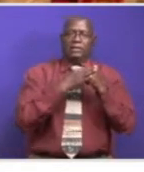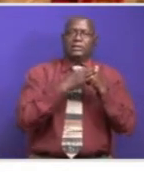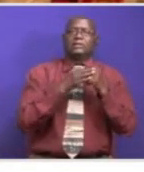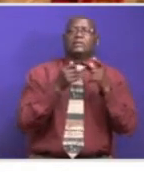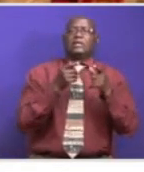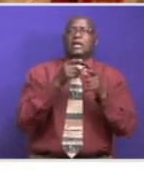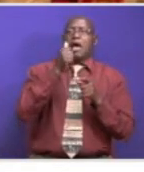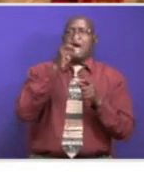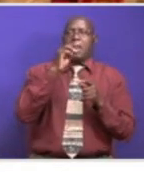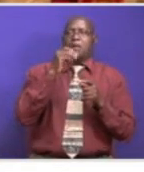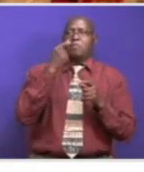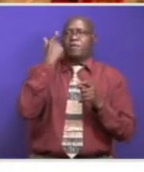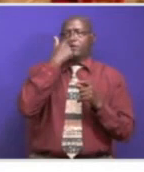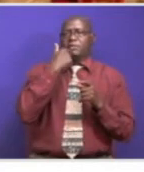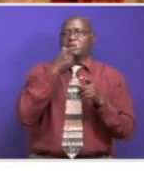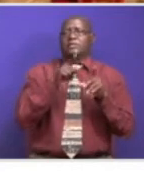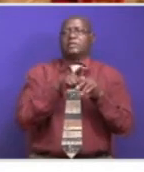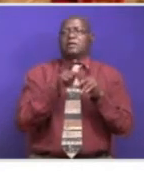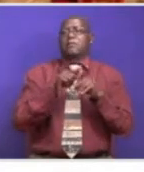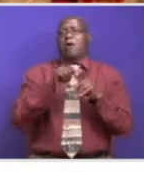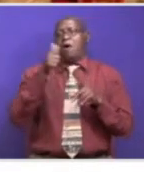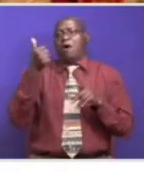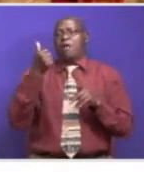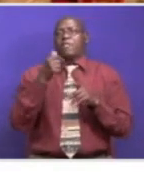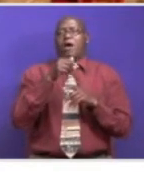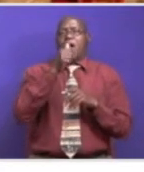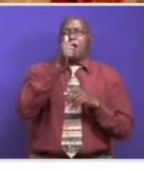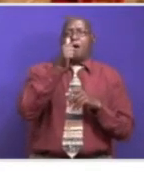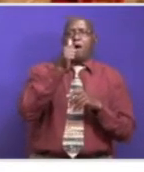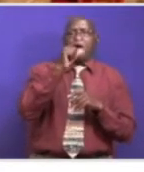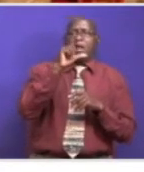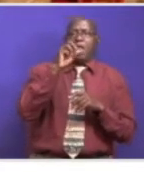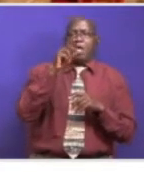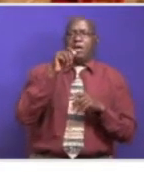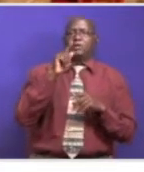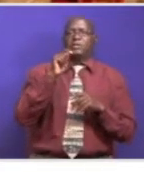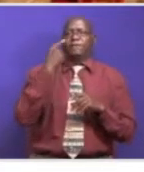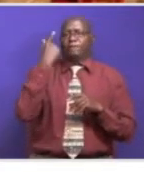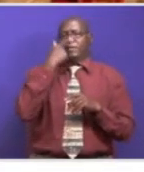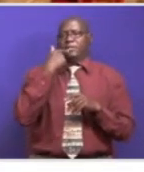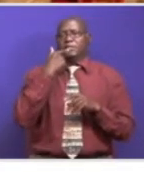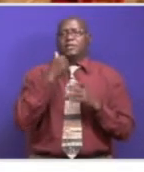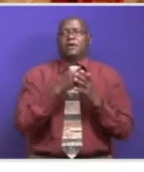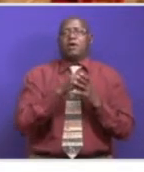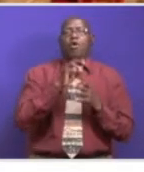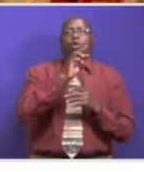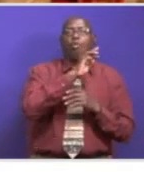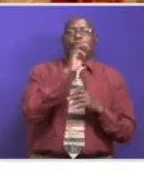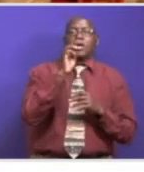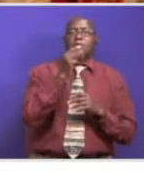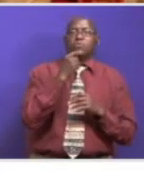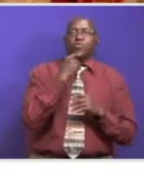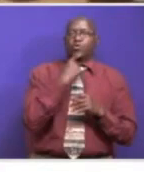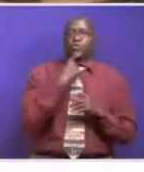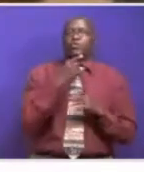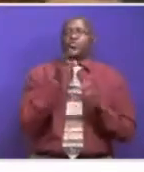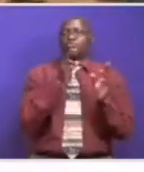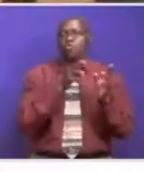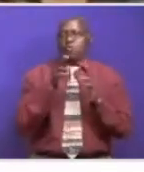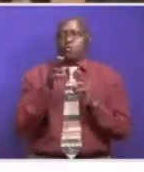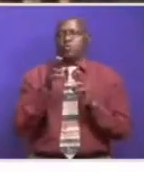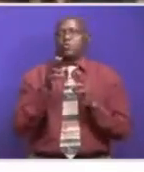phase, while 11 are in the alert drought phase. The rest, West Pokot and Tharaka Nithi, are in the normal drought